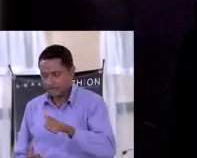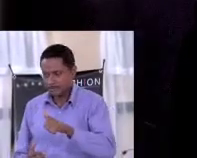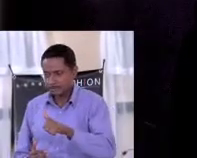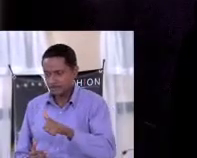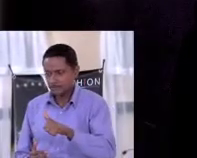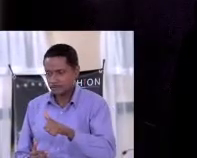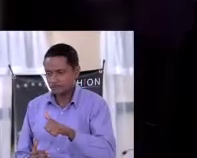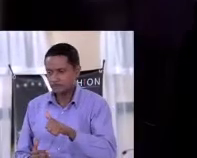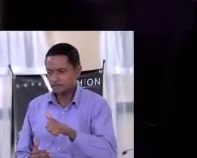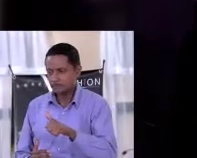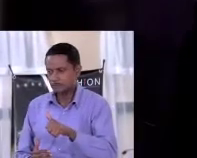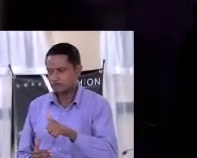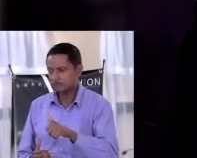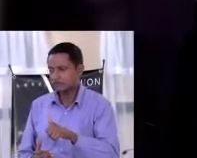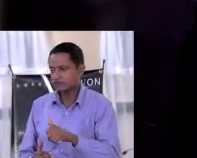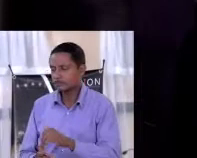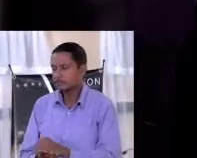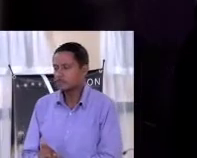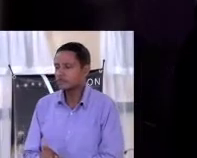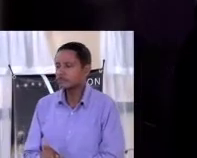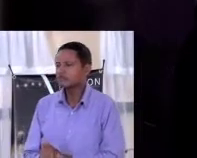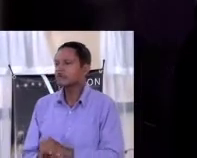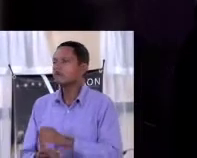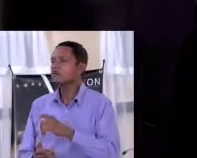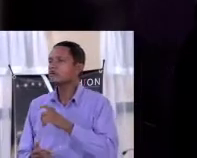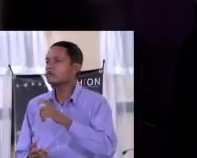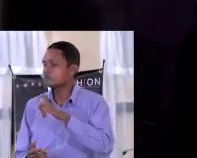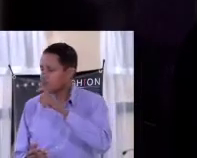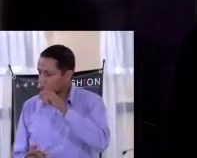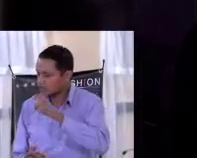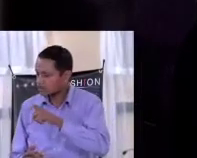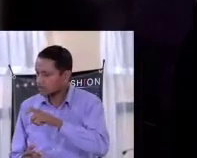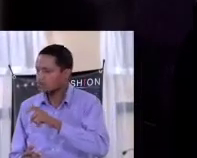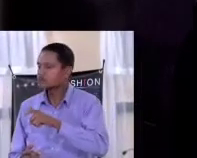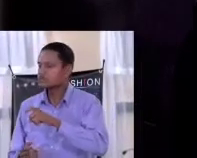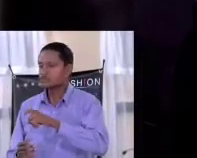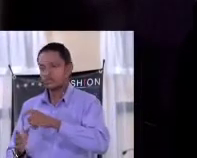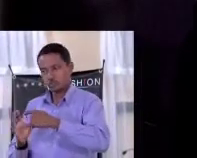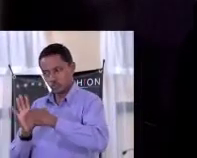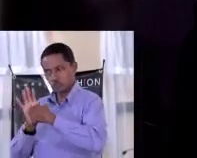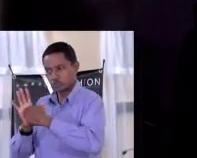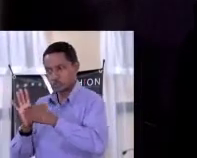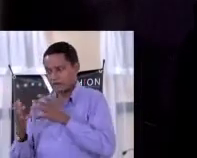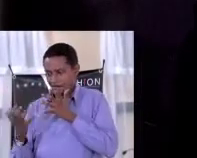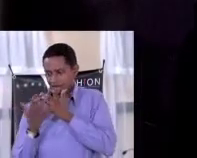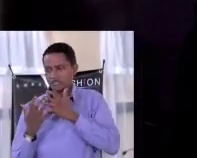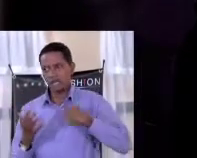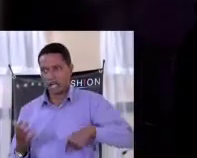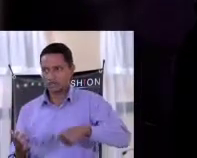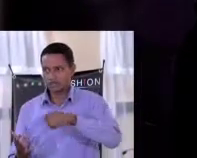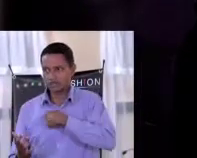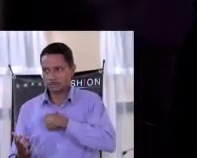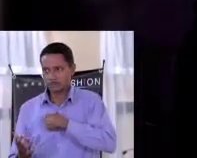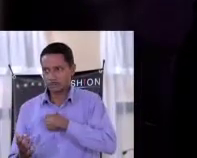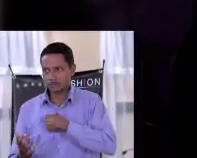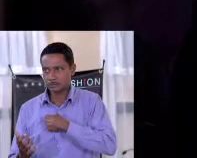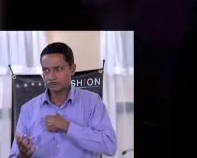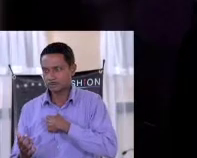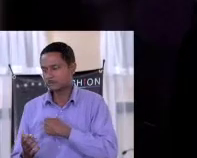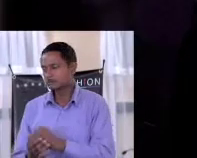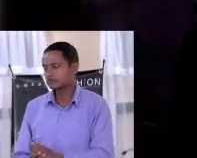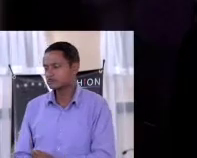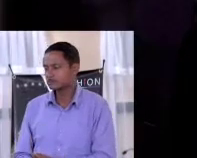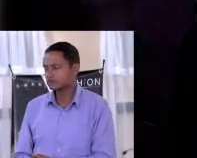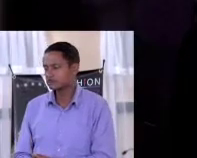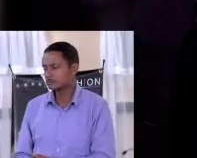methodology has to be informed with usness. And we need to rally